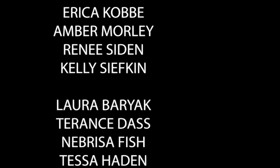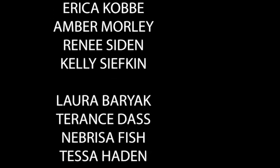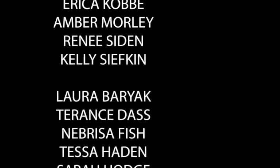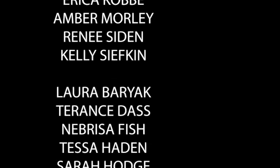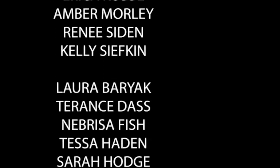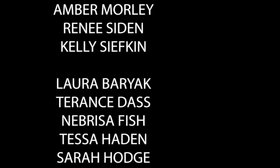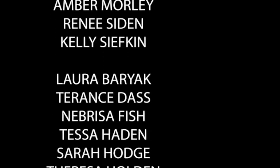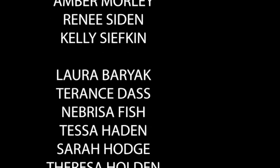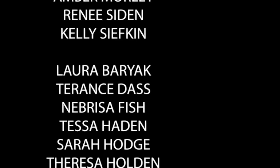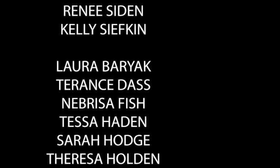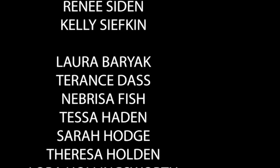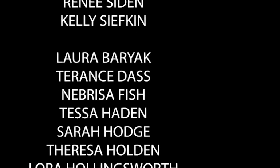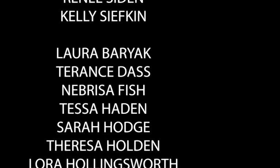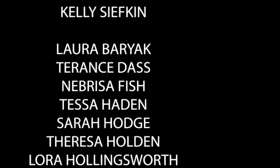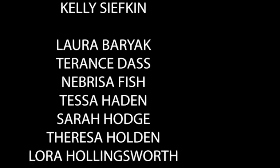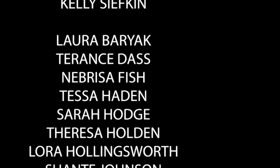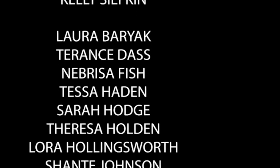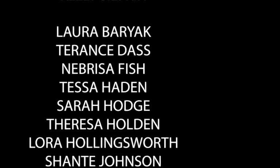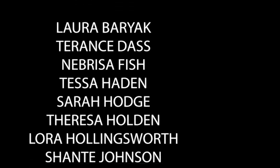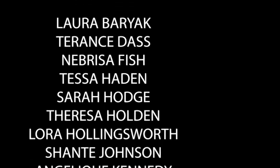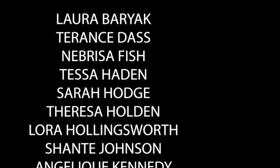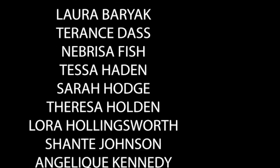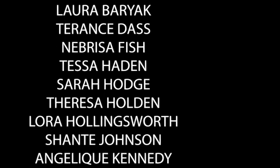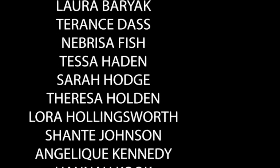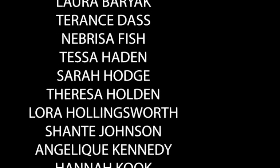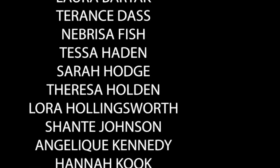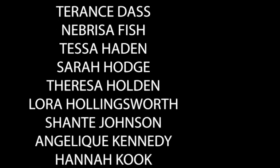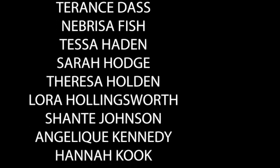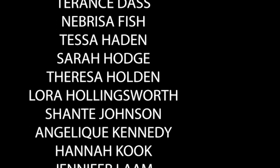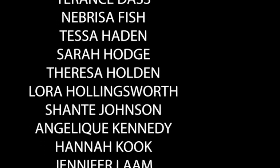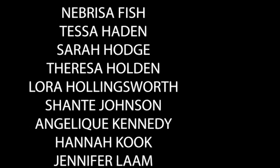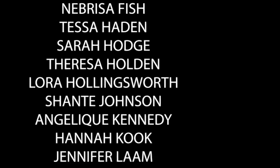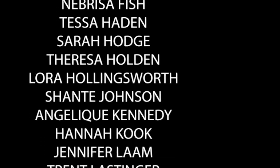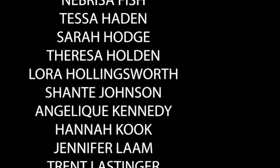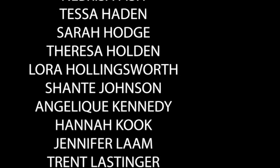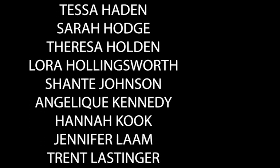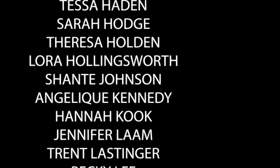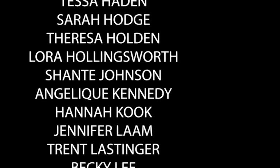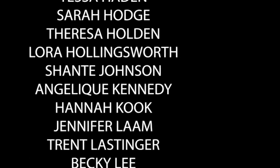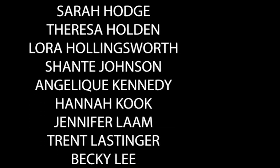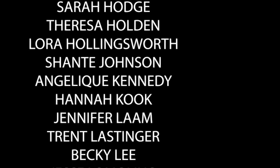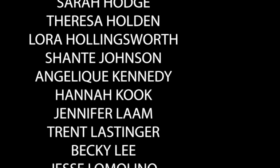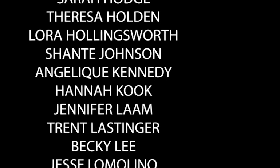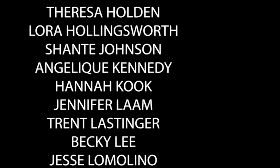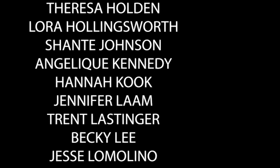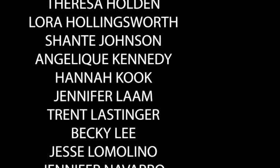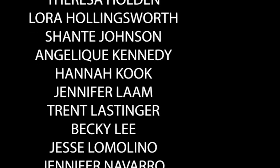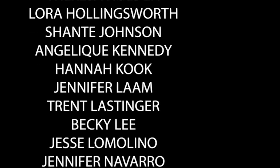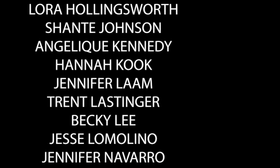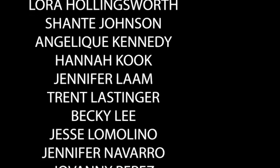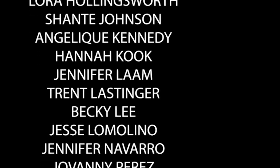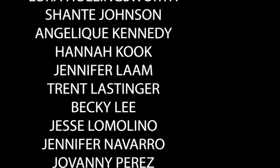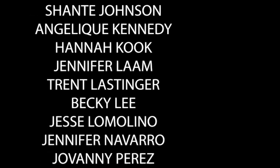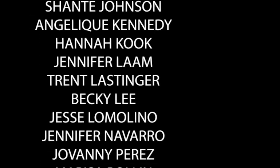First, intellectually, even though I was admitted to go to Cal 3 times, I chose to stay at Sacramento State